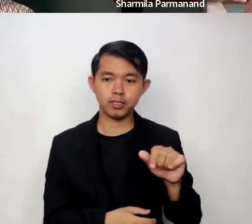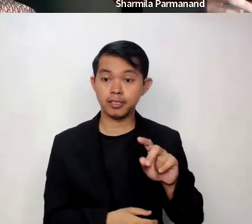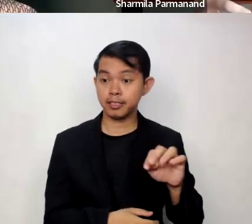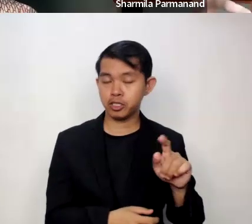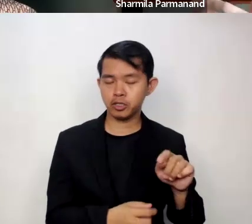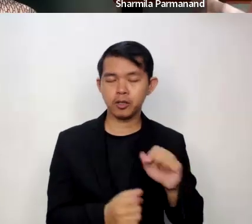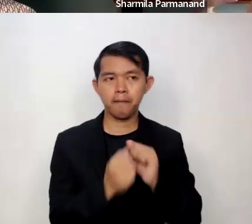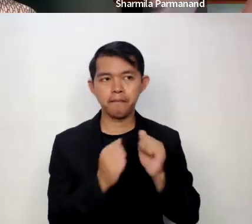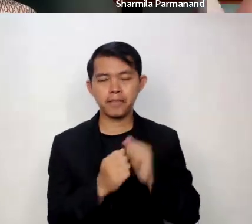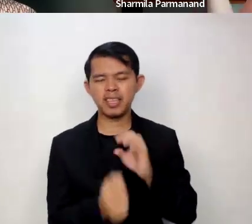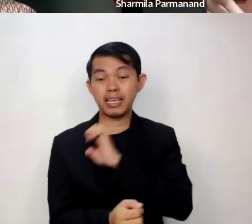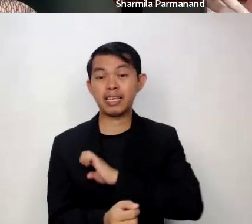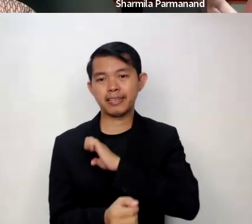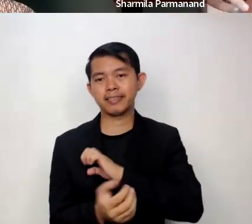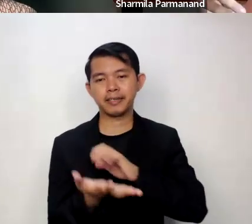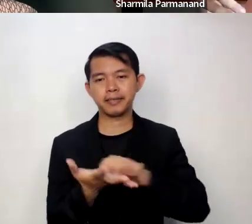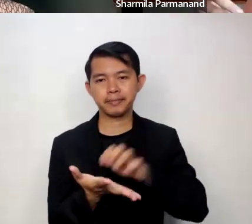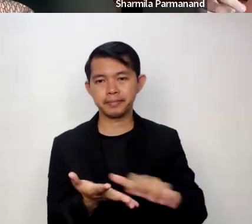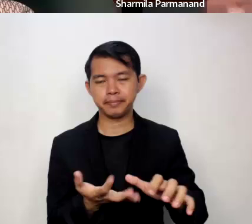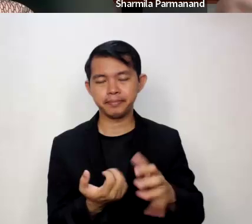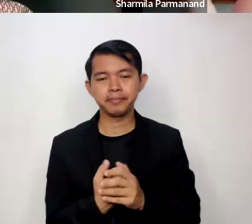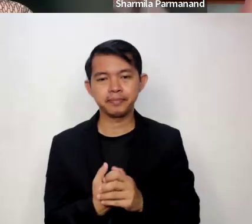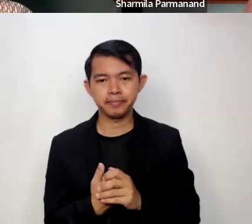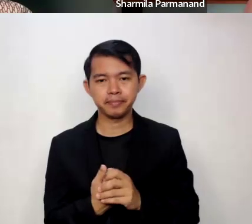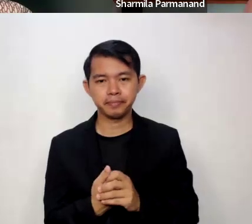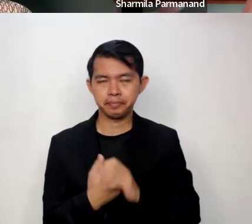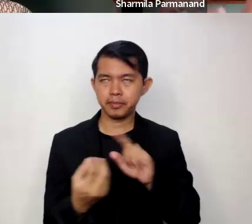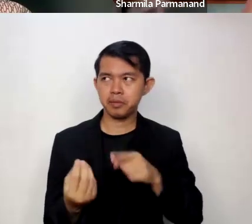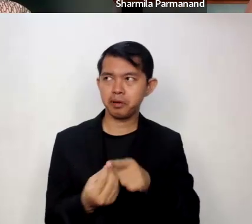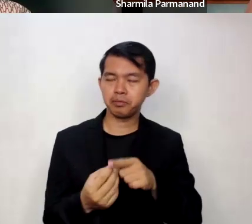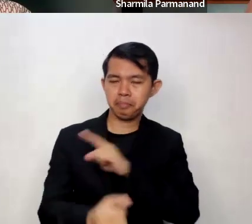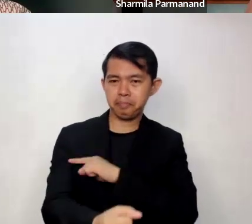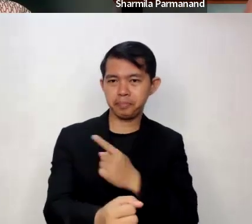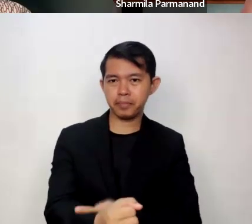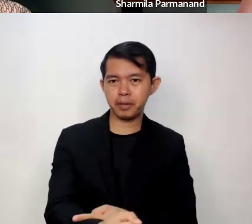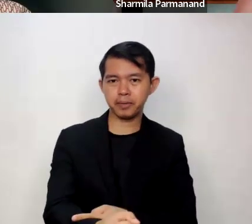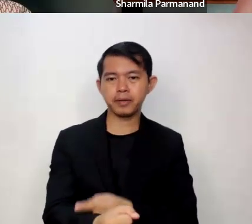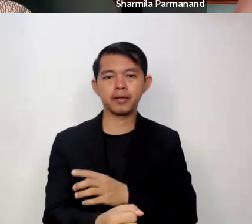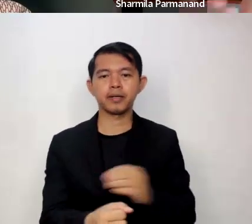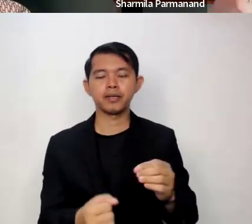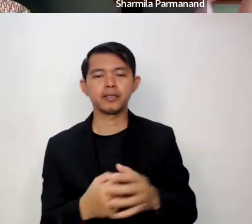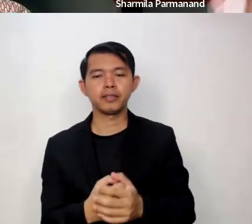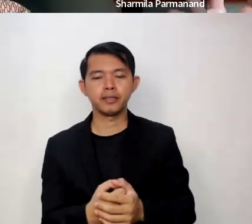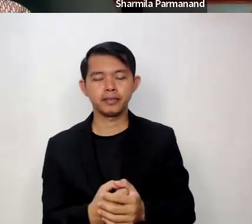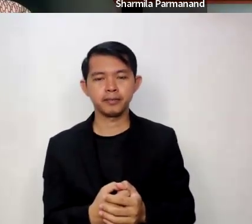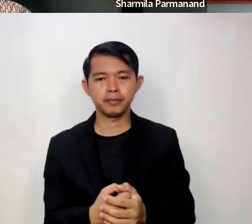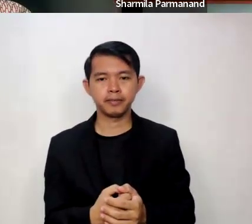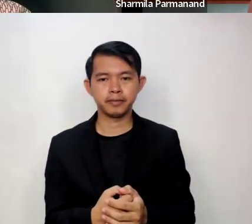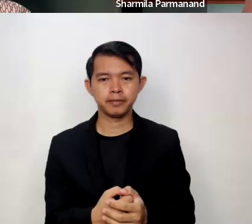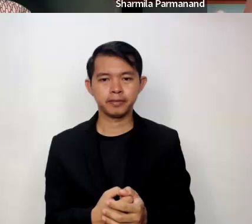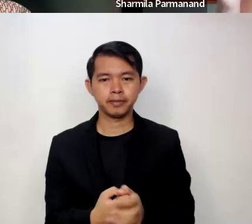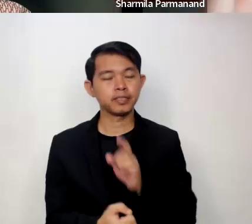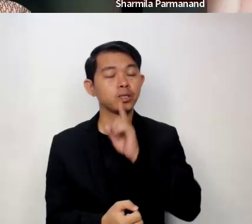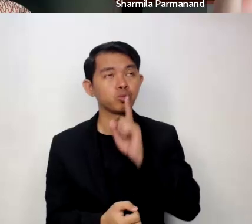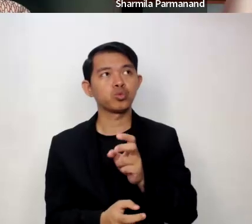ethical practice. It's about issues of power and reflexivity. So I know it's a little bit of